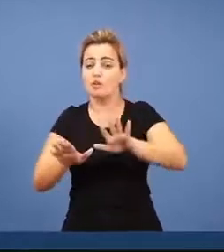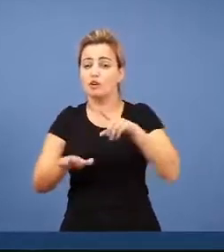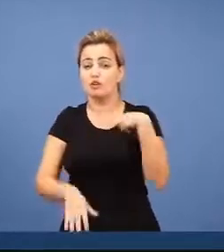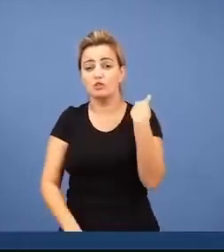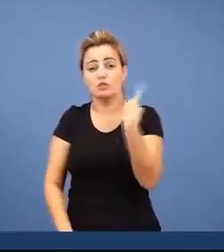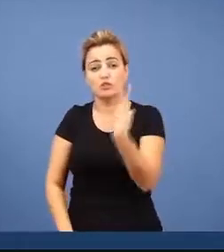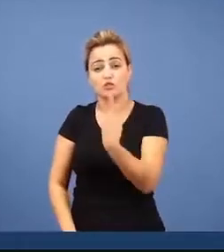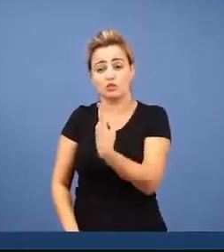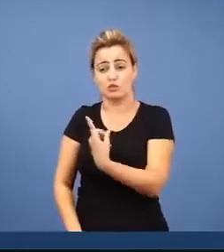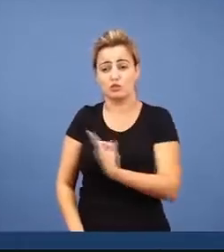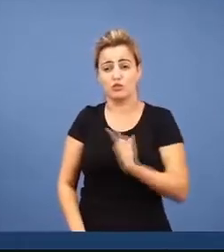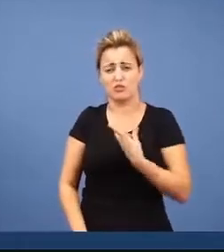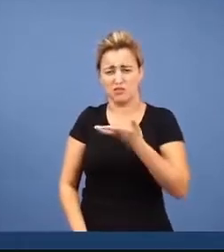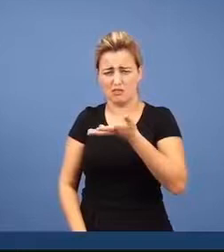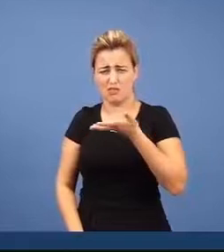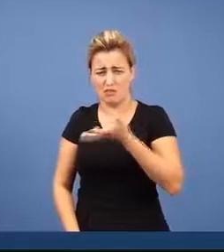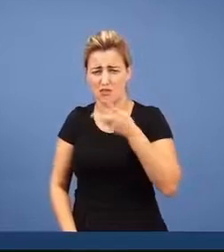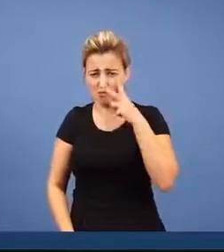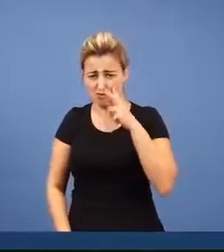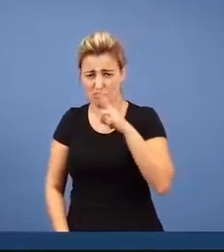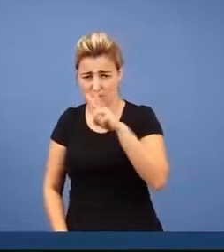That's all. And